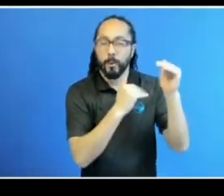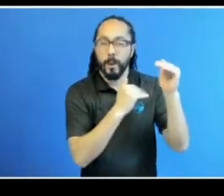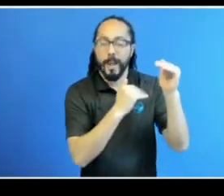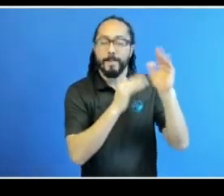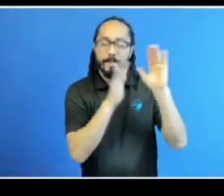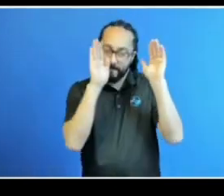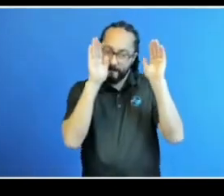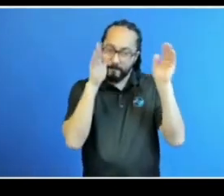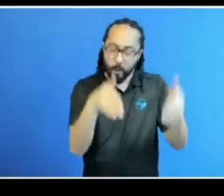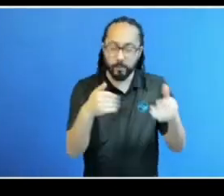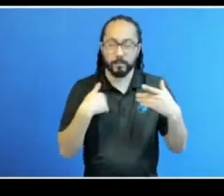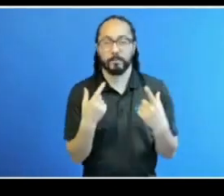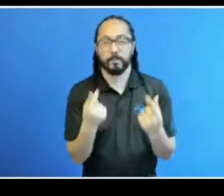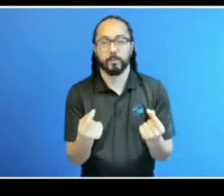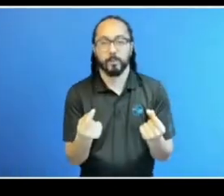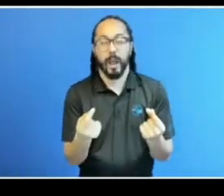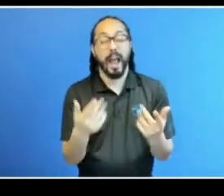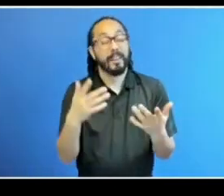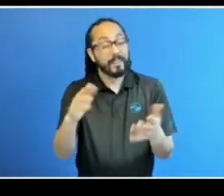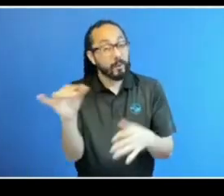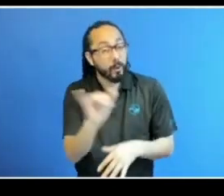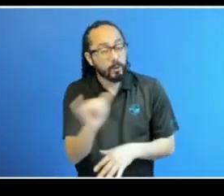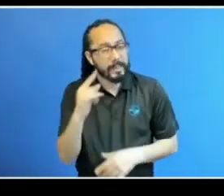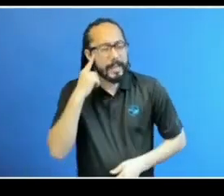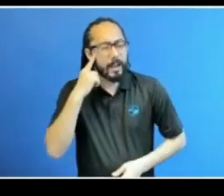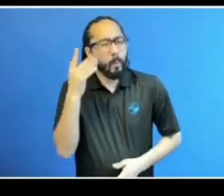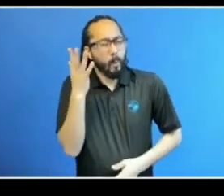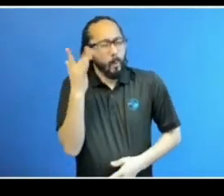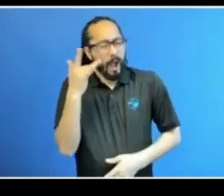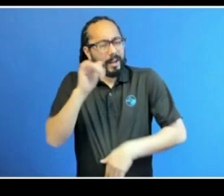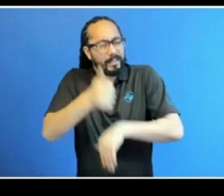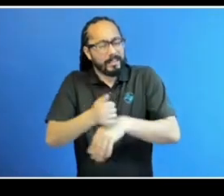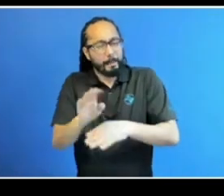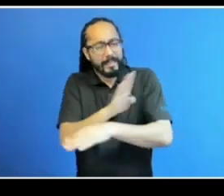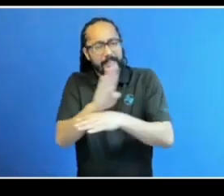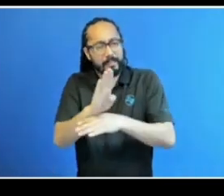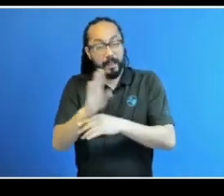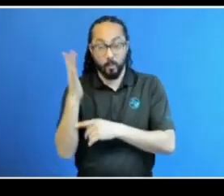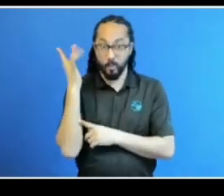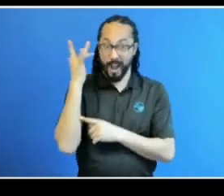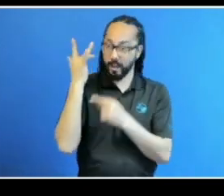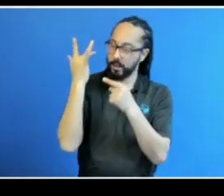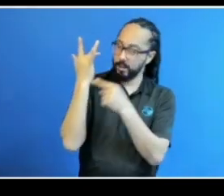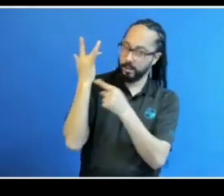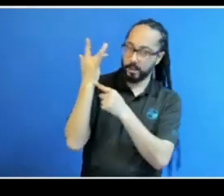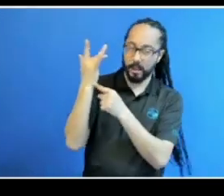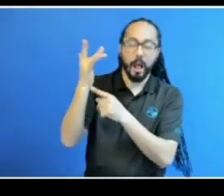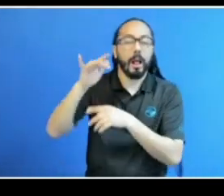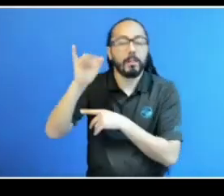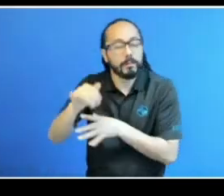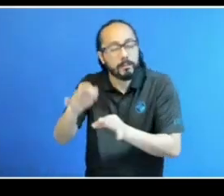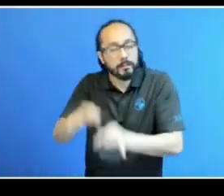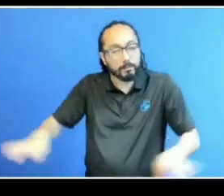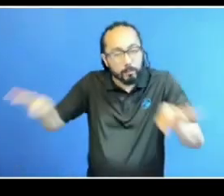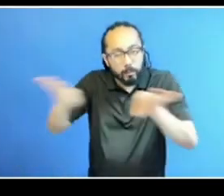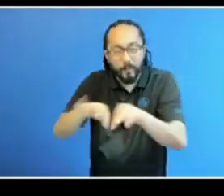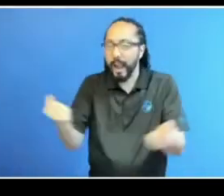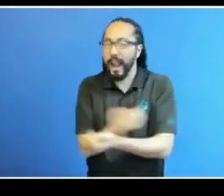am I in business? That why is the center of why we do what we do,